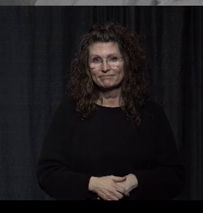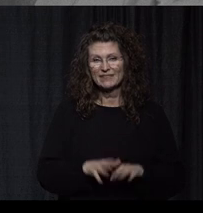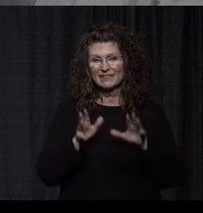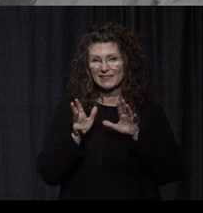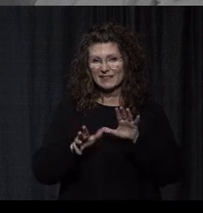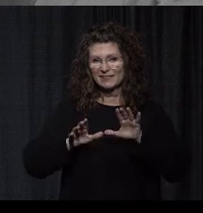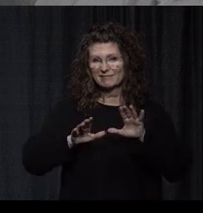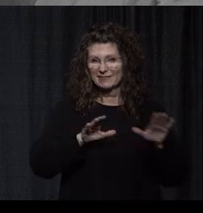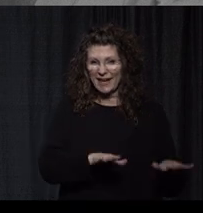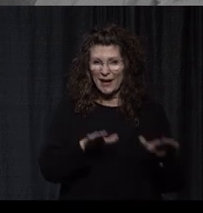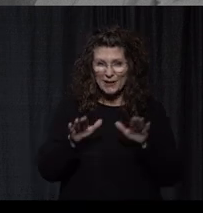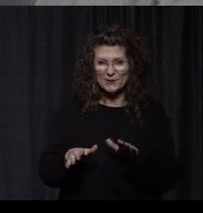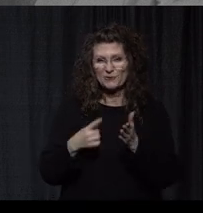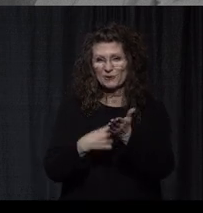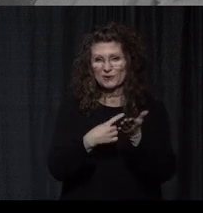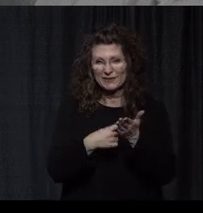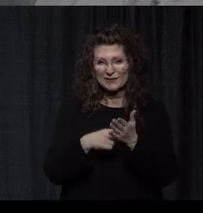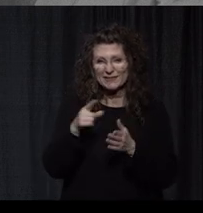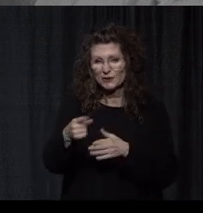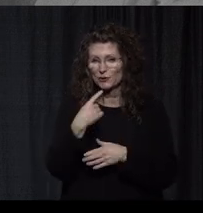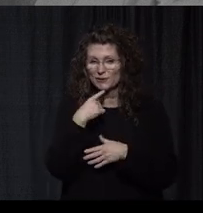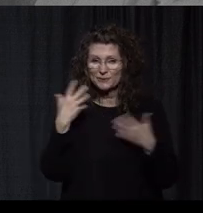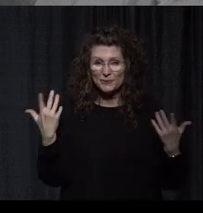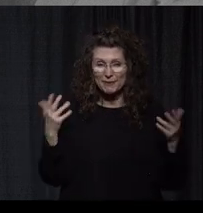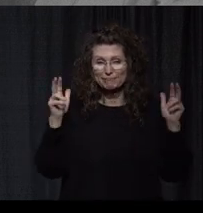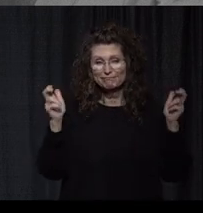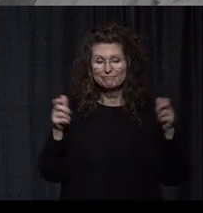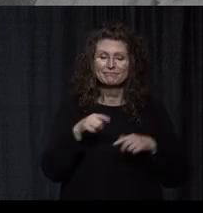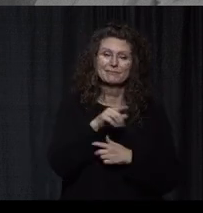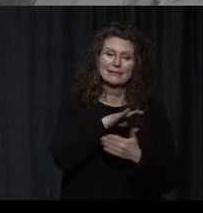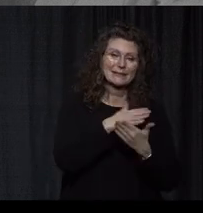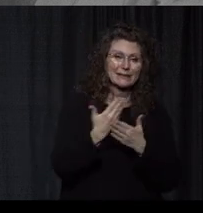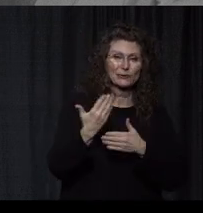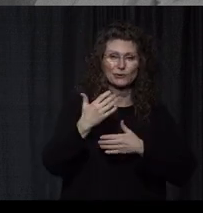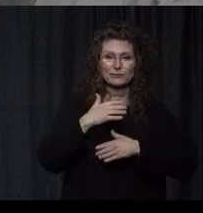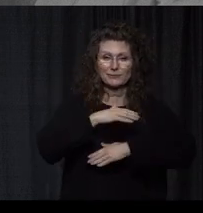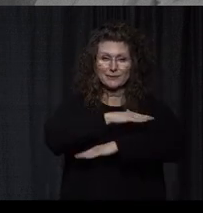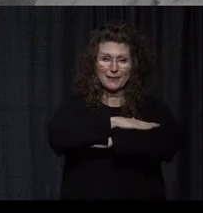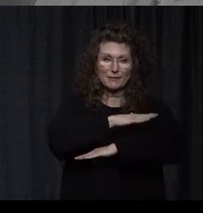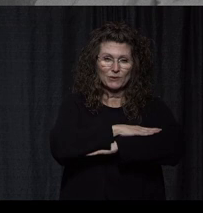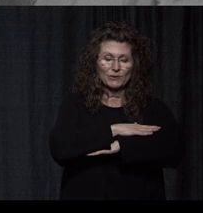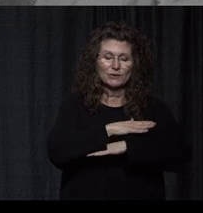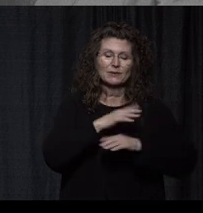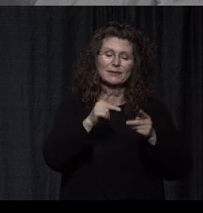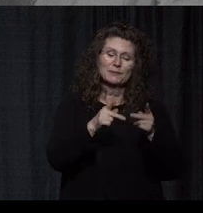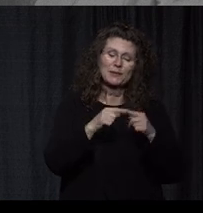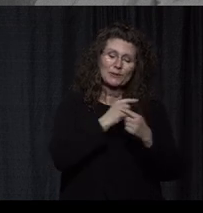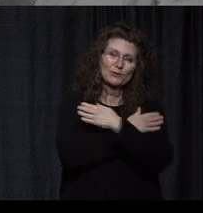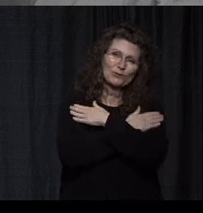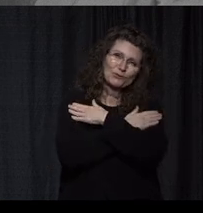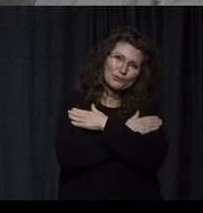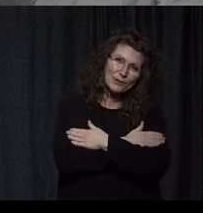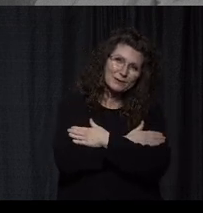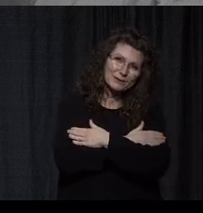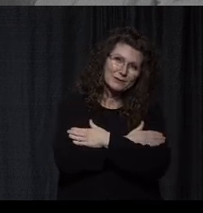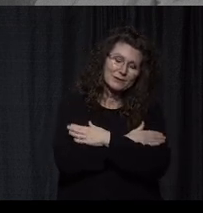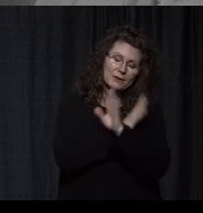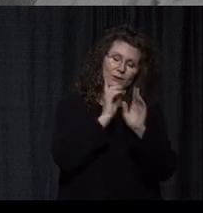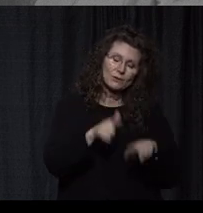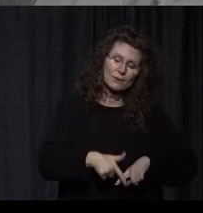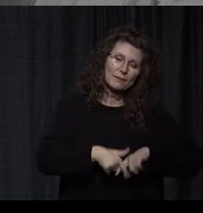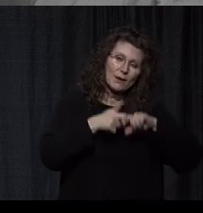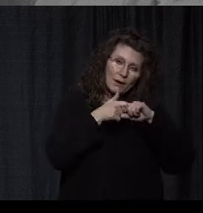says, "Your kitchen table is a place to rest in the storm. It's where you can pause the